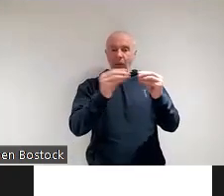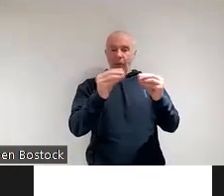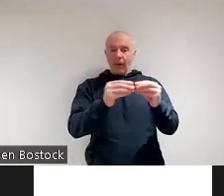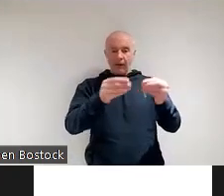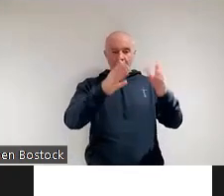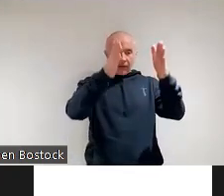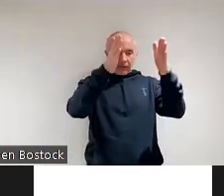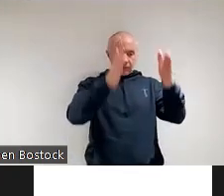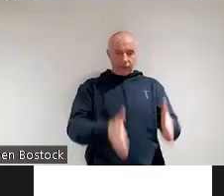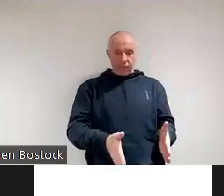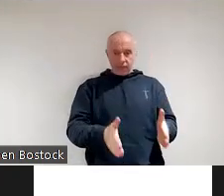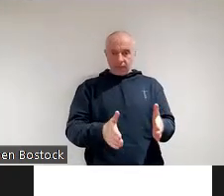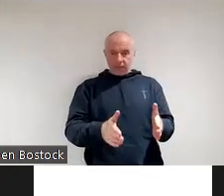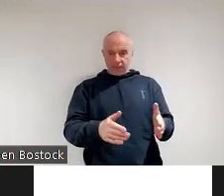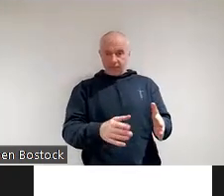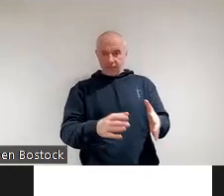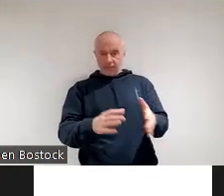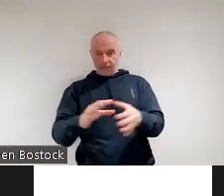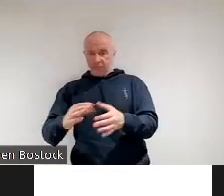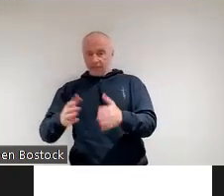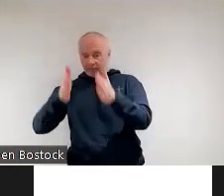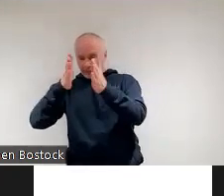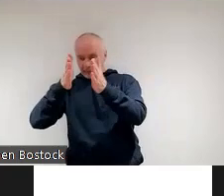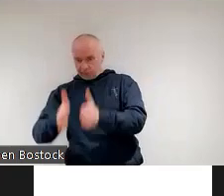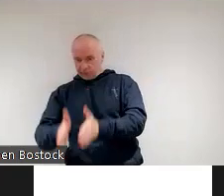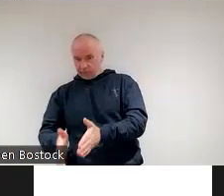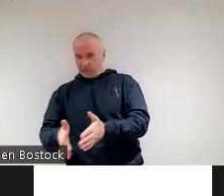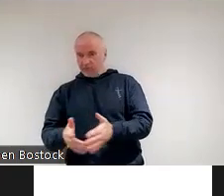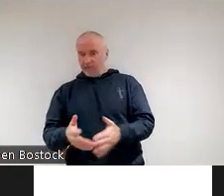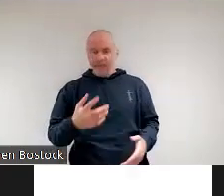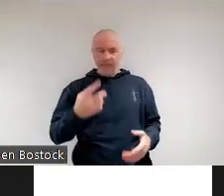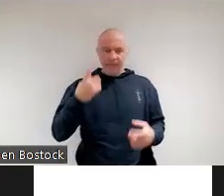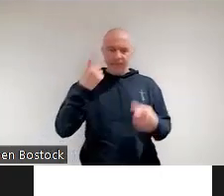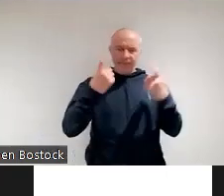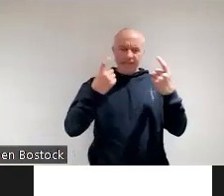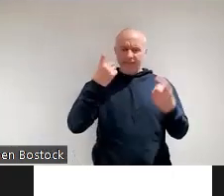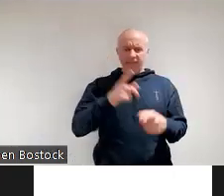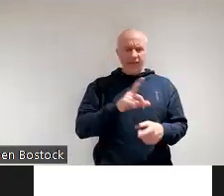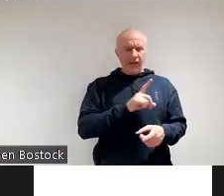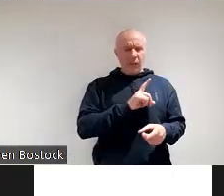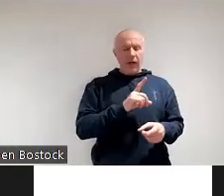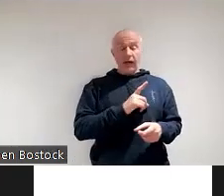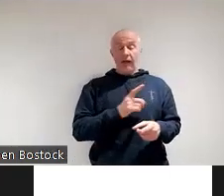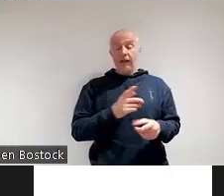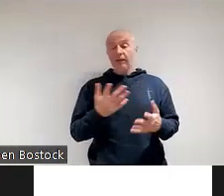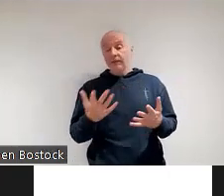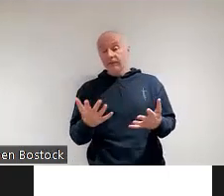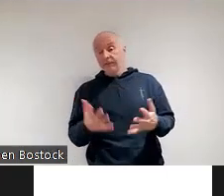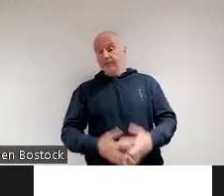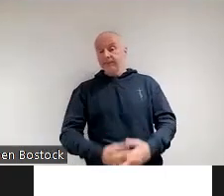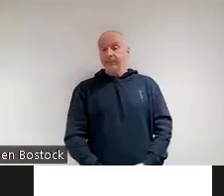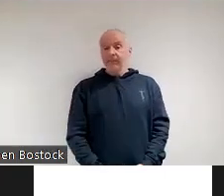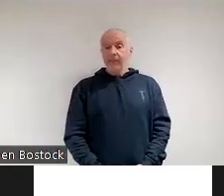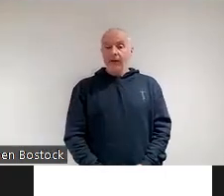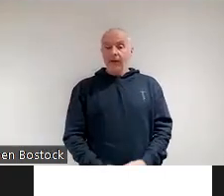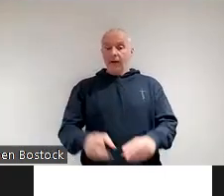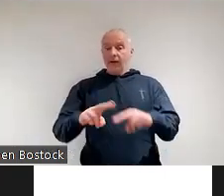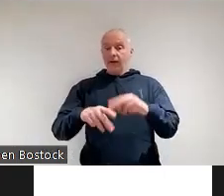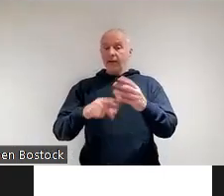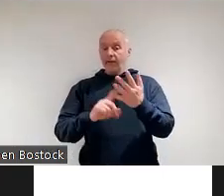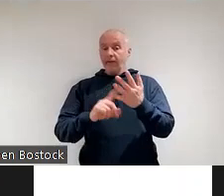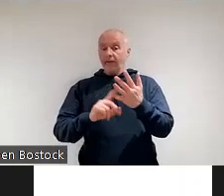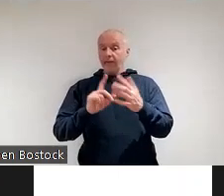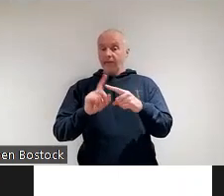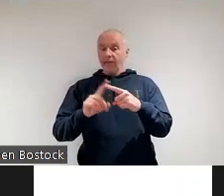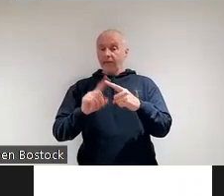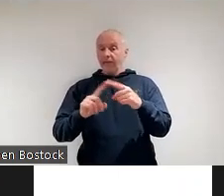distributors. You might wondering why you want to do that. And one of the reasons is because for the fleet applications, like